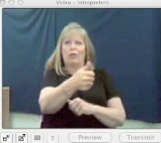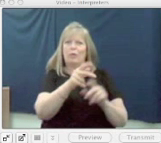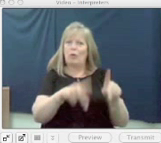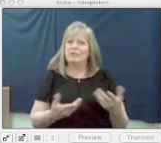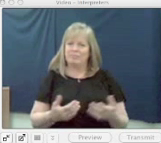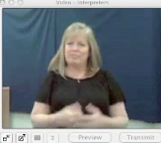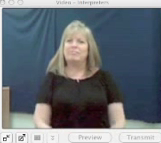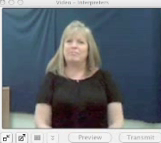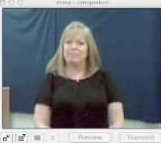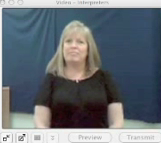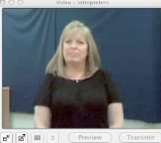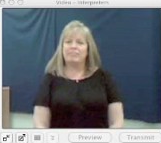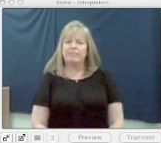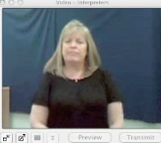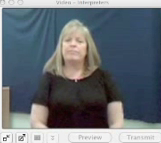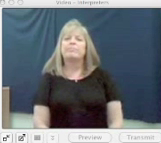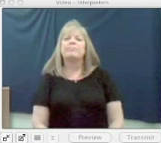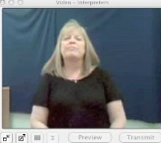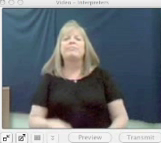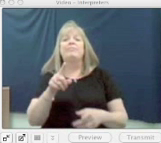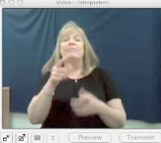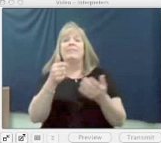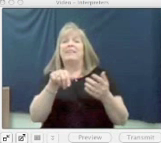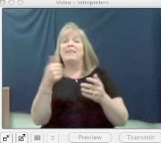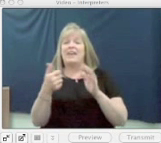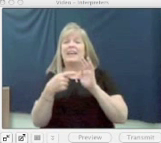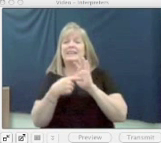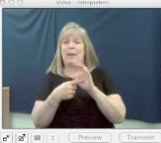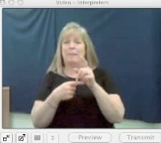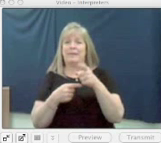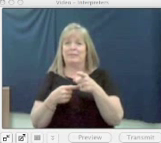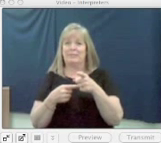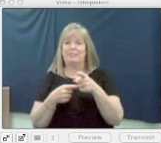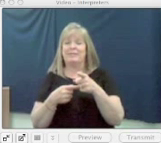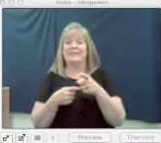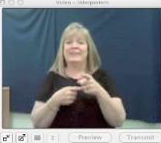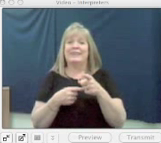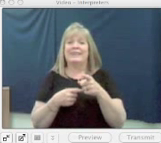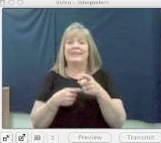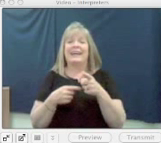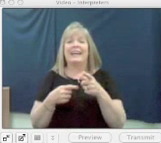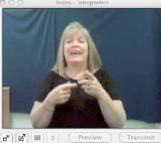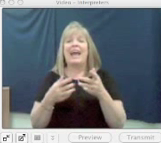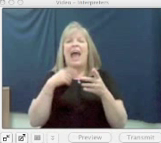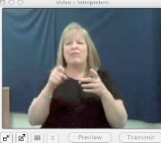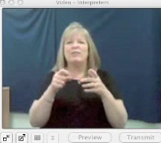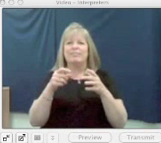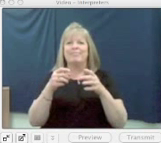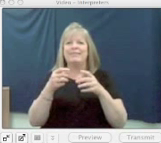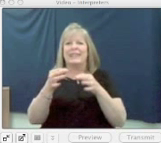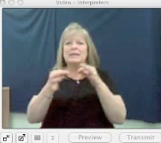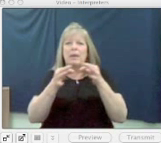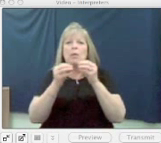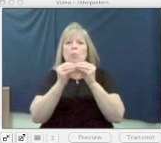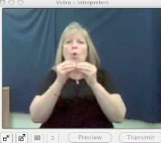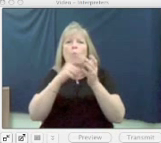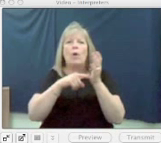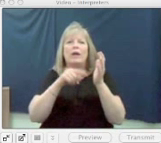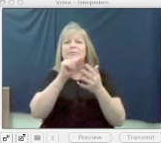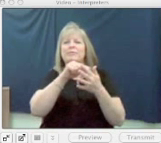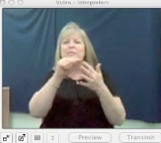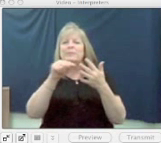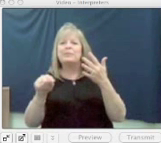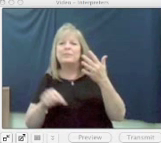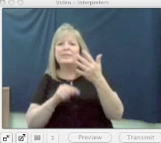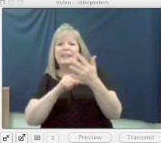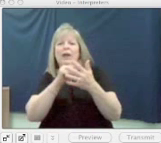Excuse me. Here is an example, and because of the animation, I'll have to explain to you what the